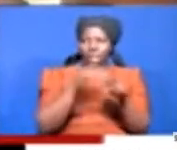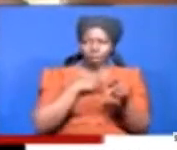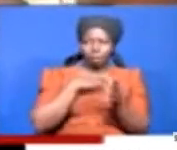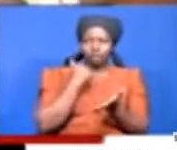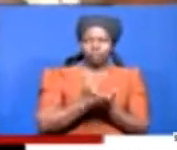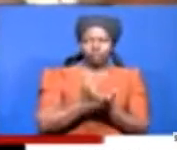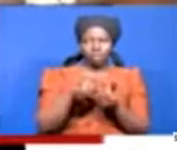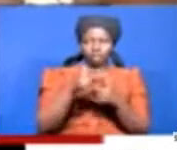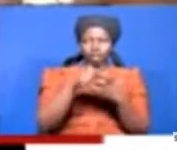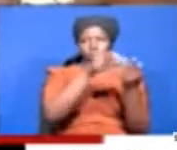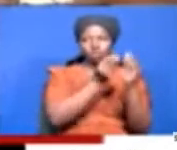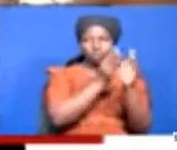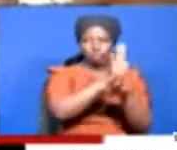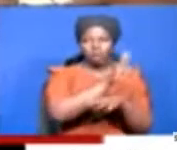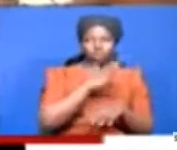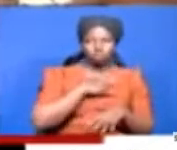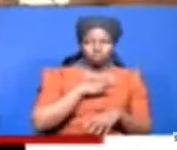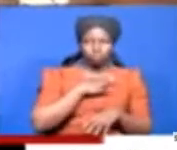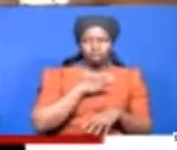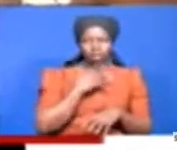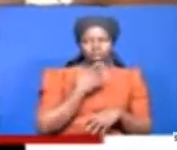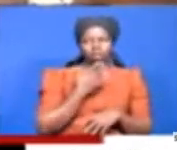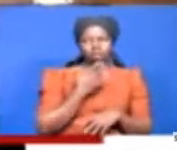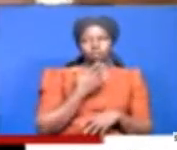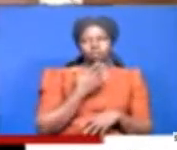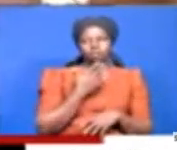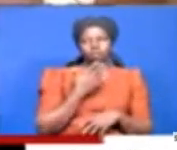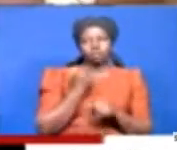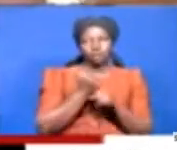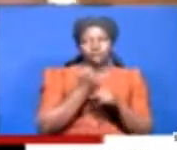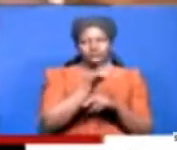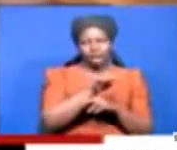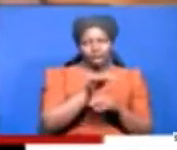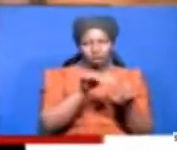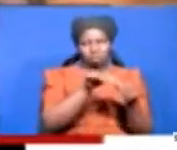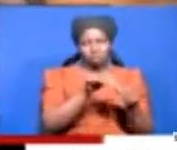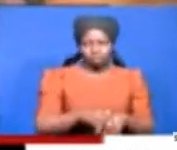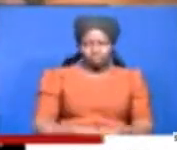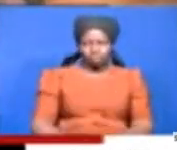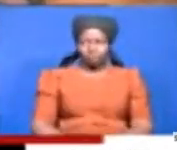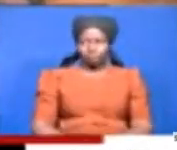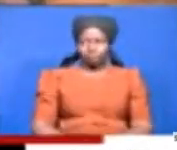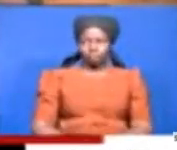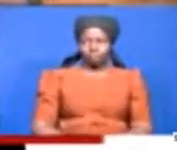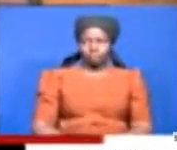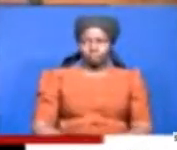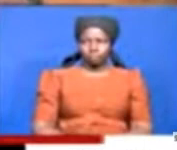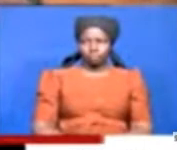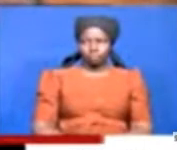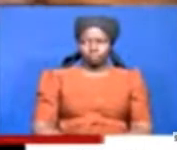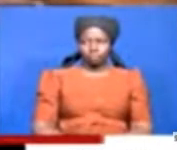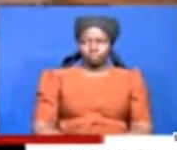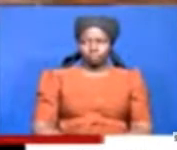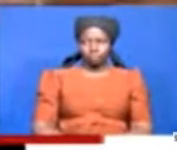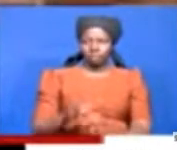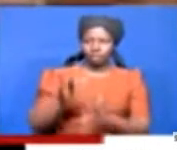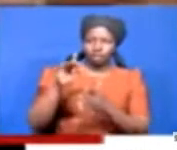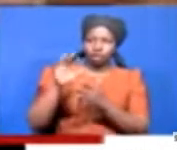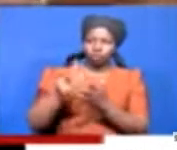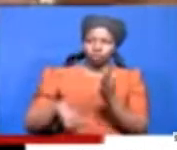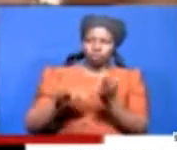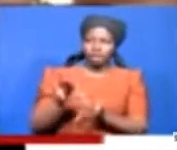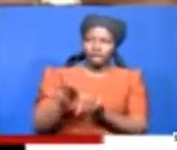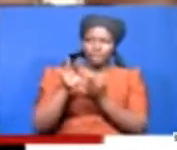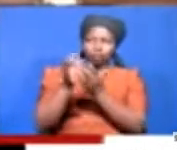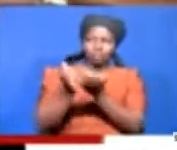surgical clinic and continue from there. Thank you. I have a question. What special needs institutions? Most kindly, madam, who